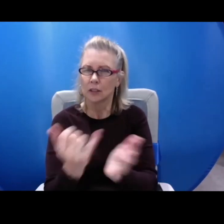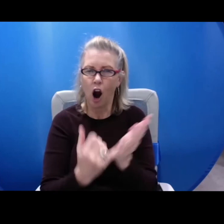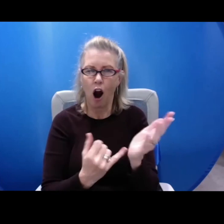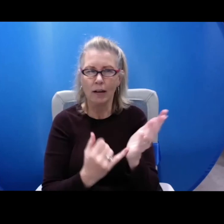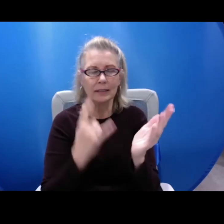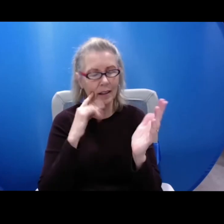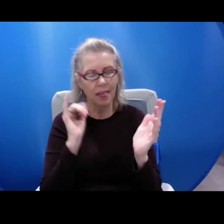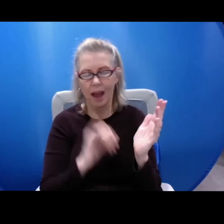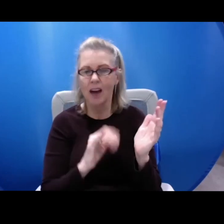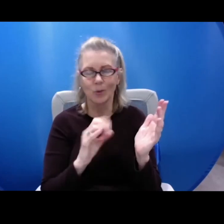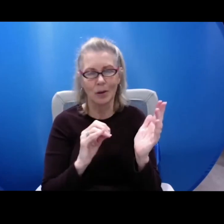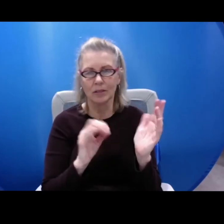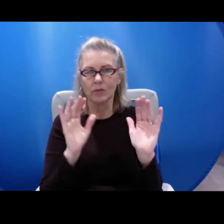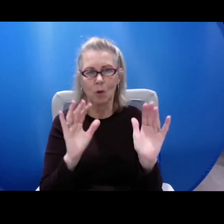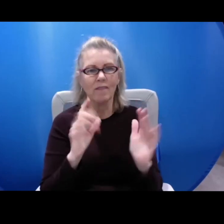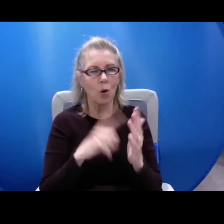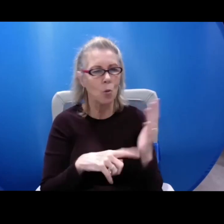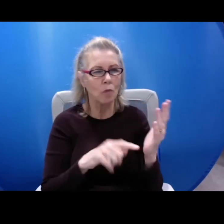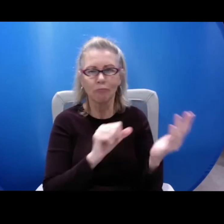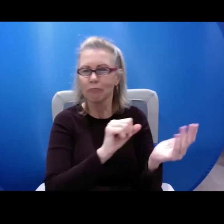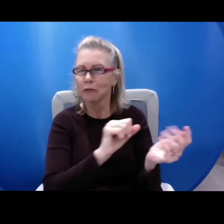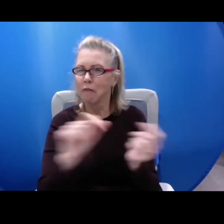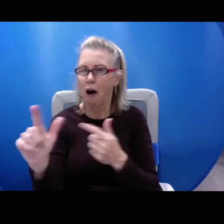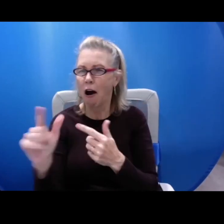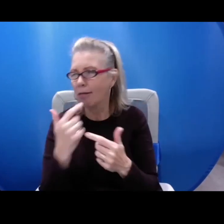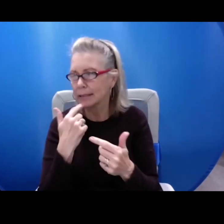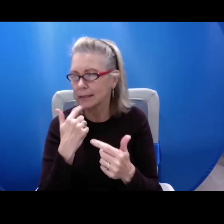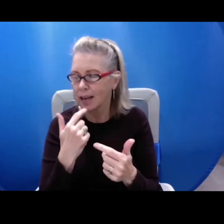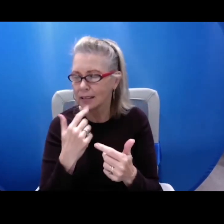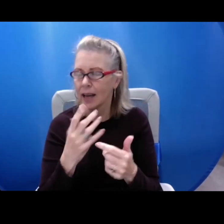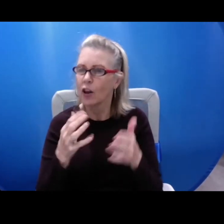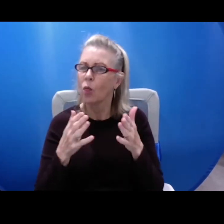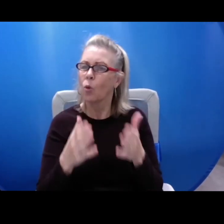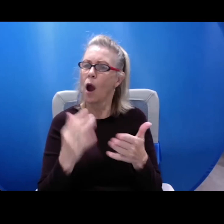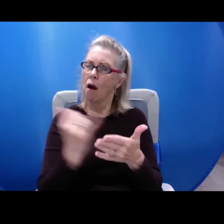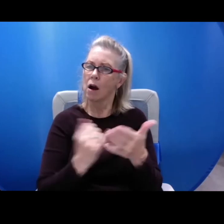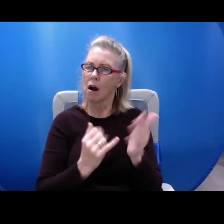throughout all of your presentations and discussions, and the way that artists really shape